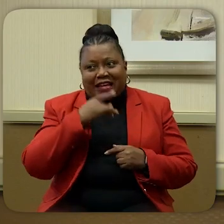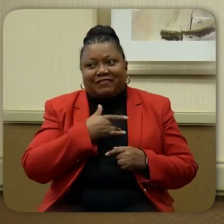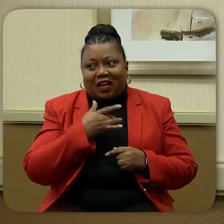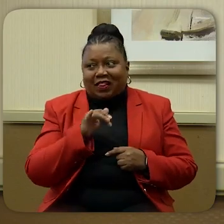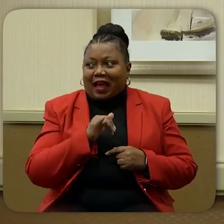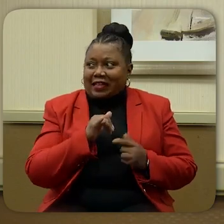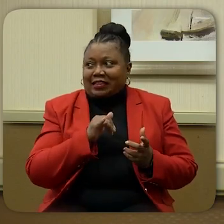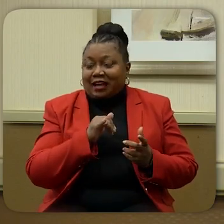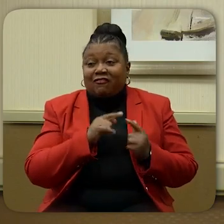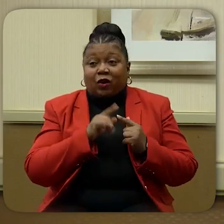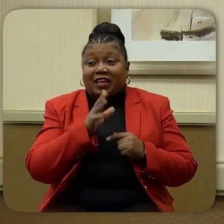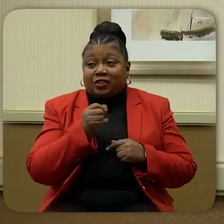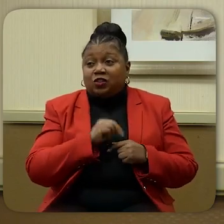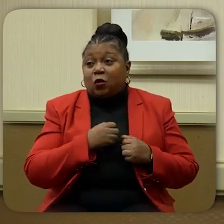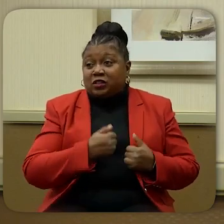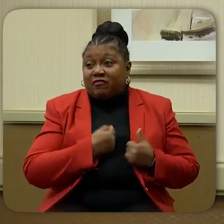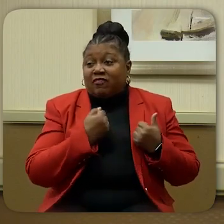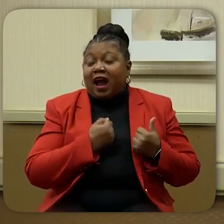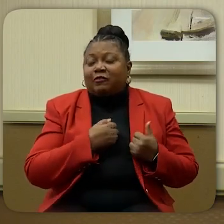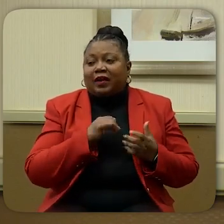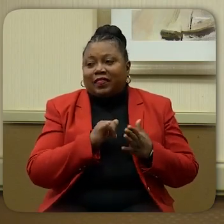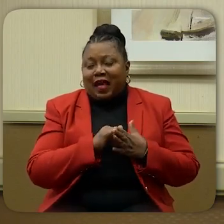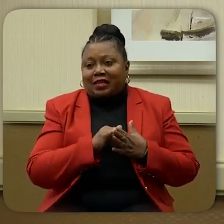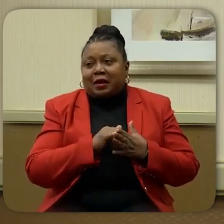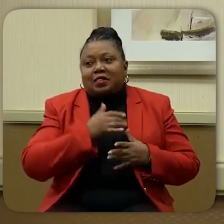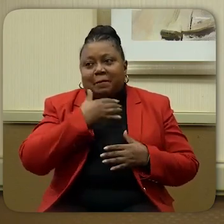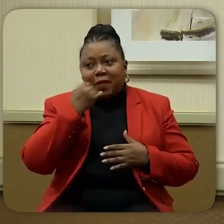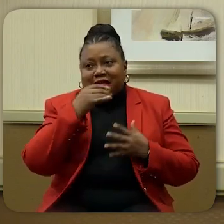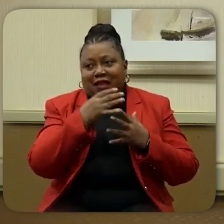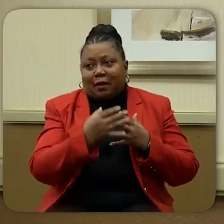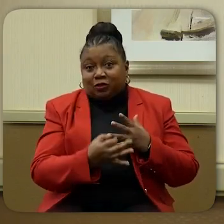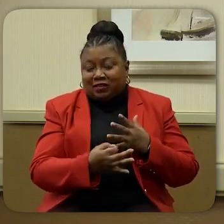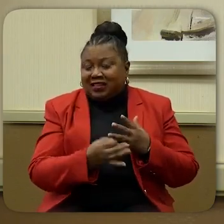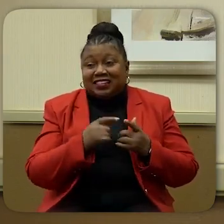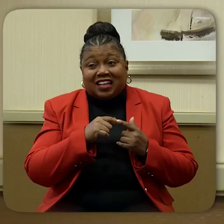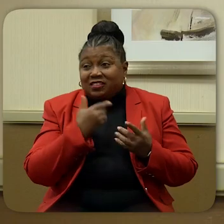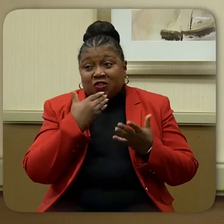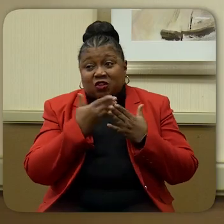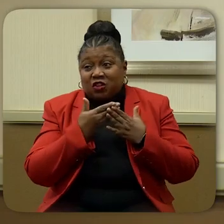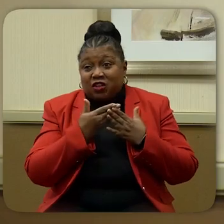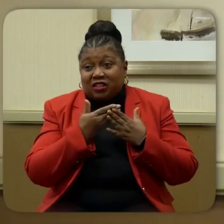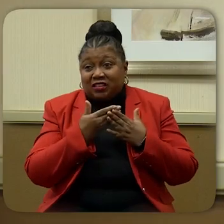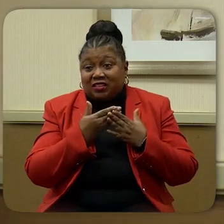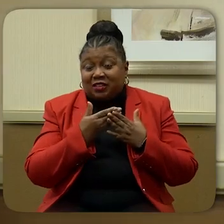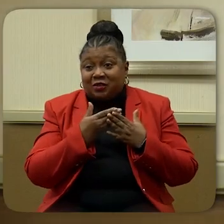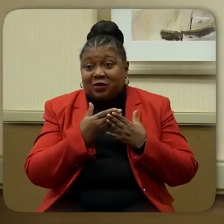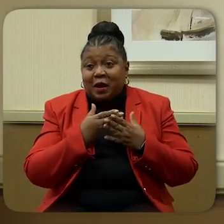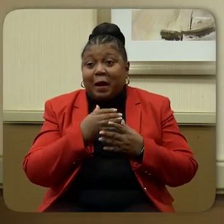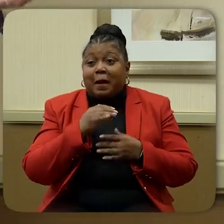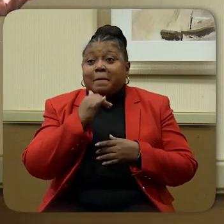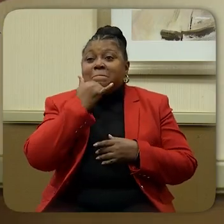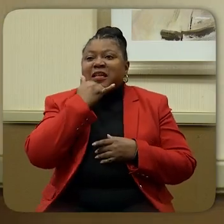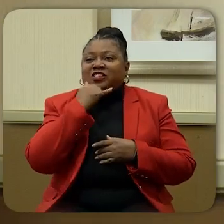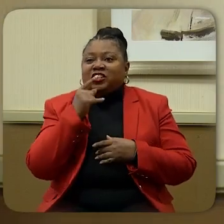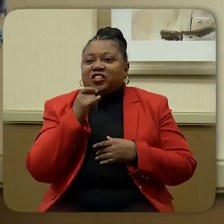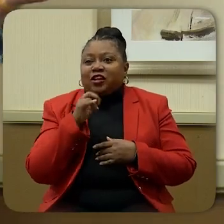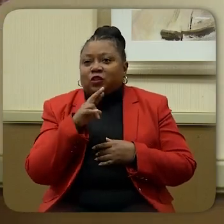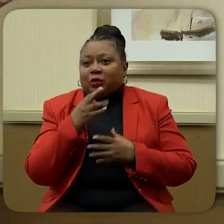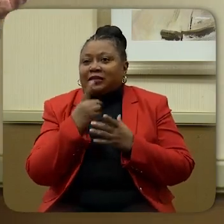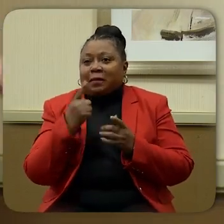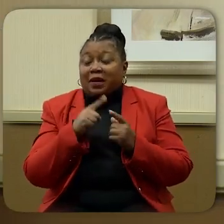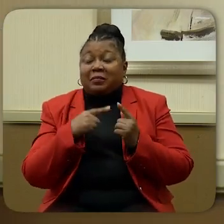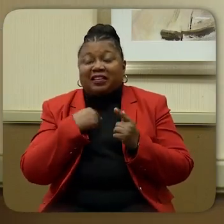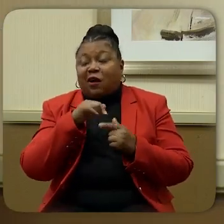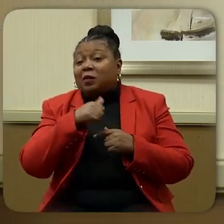like for his own survival, that would be the best option. It doesn't feel good to like misgender somebody and call them a different name, but